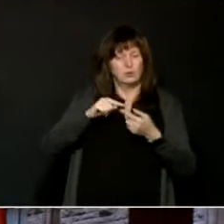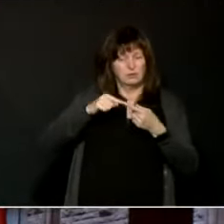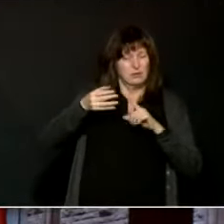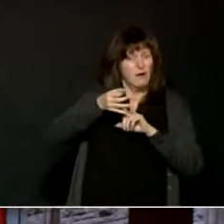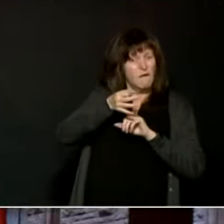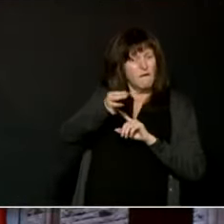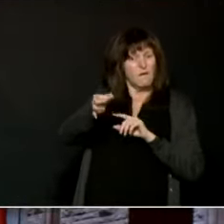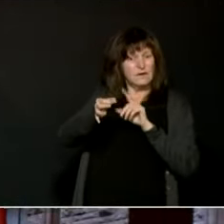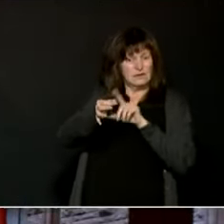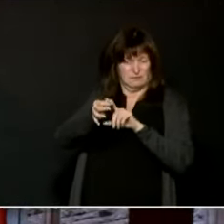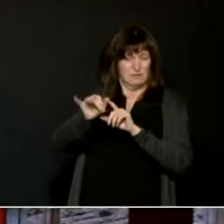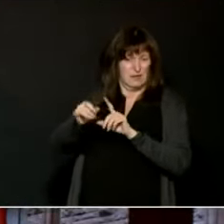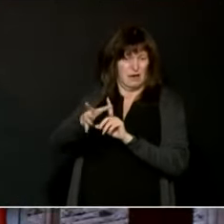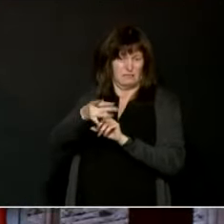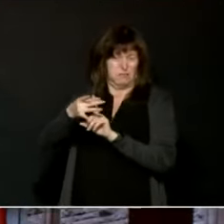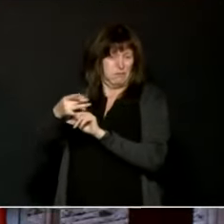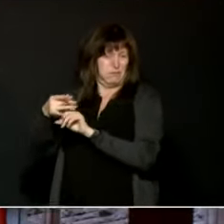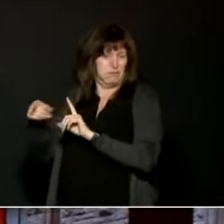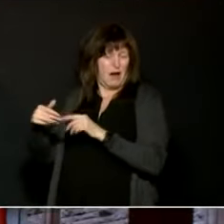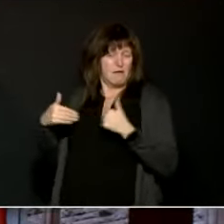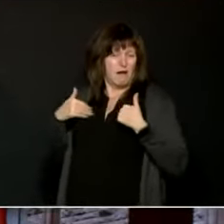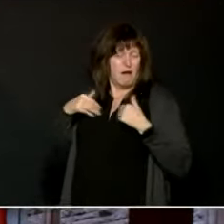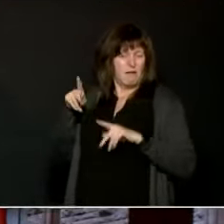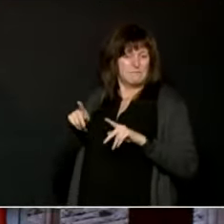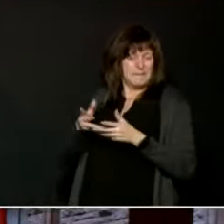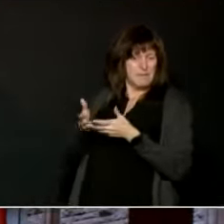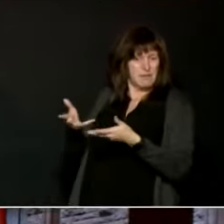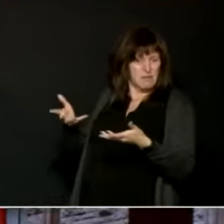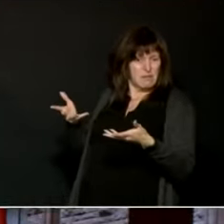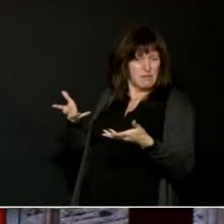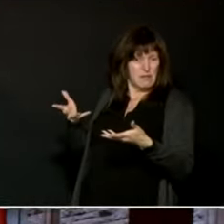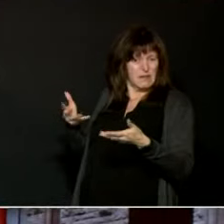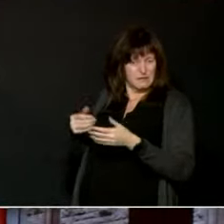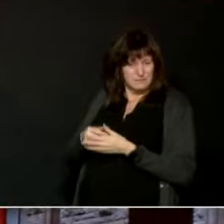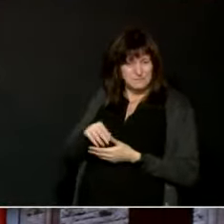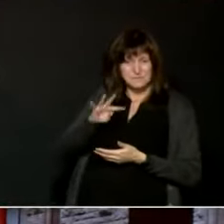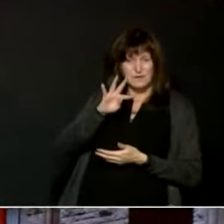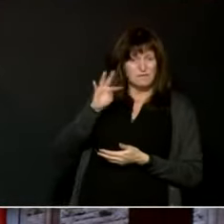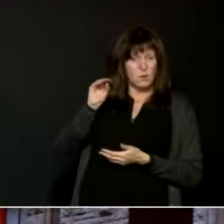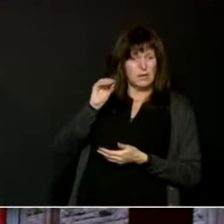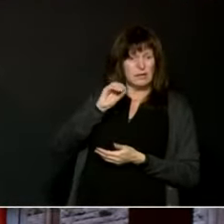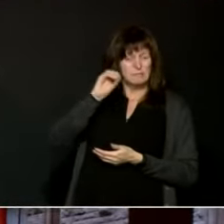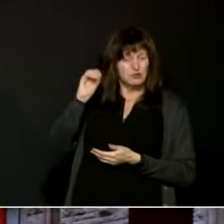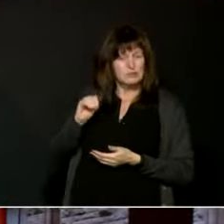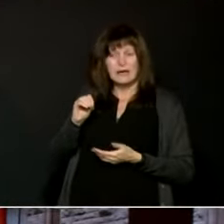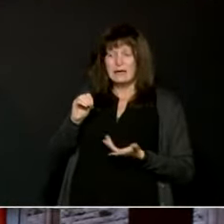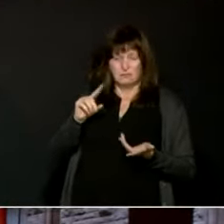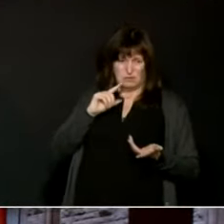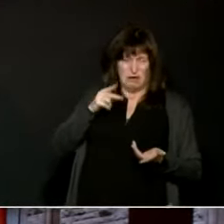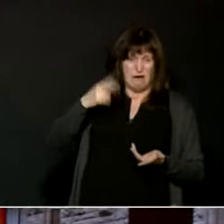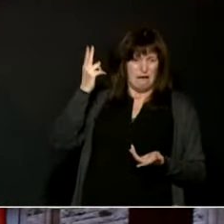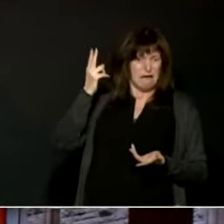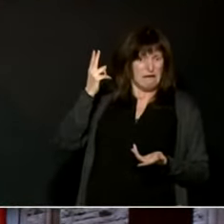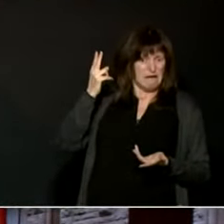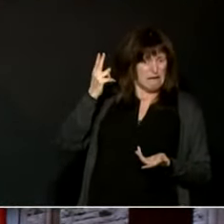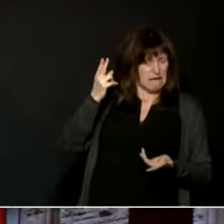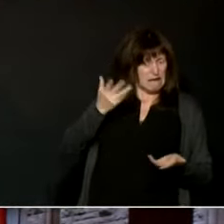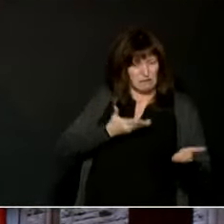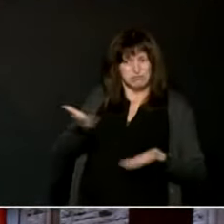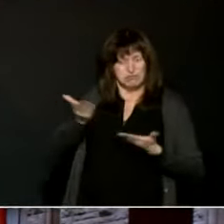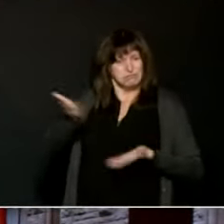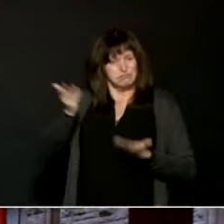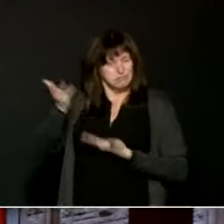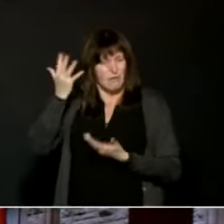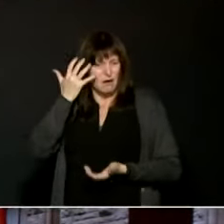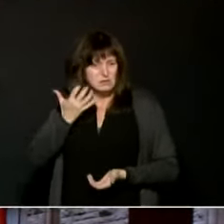COVID-19 strain, almost 40% higher. ICU admission for those ones that tend to come in younger, even